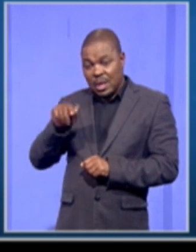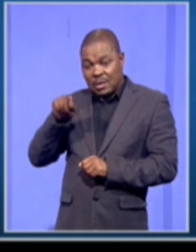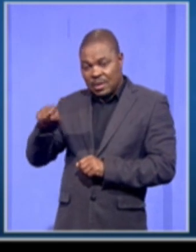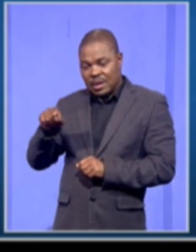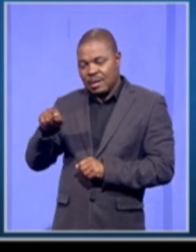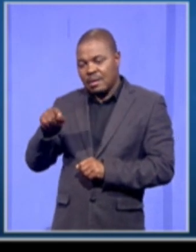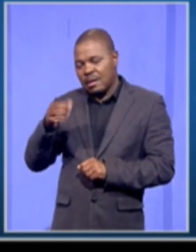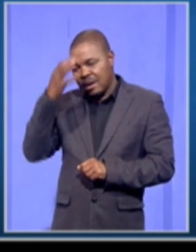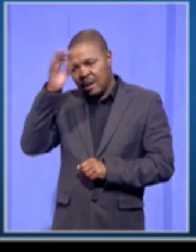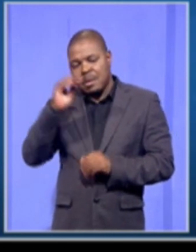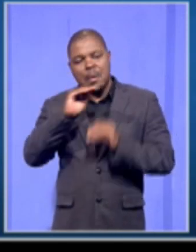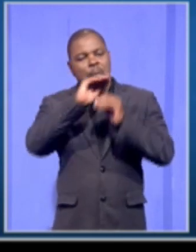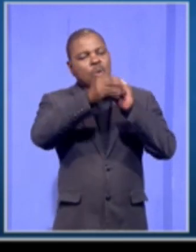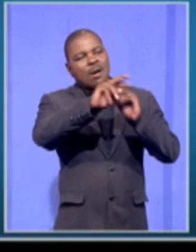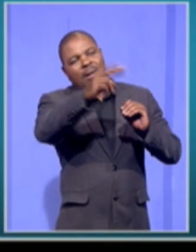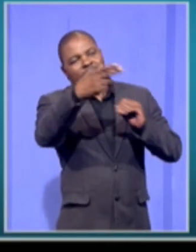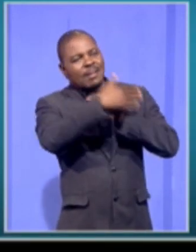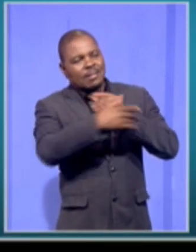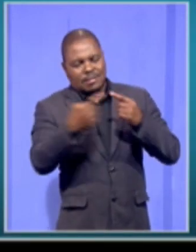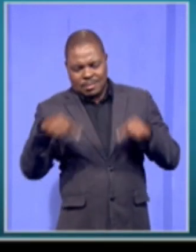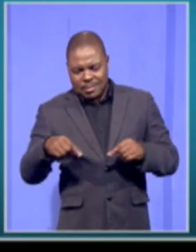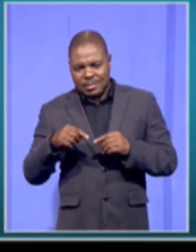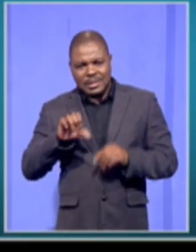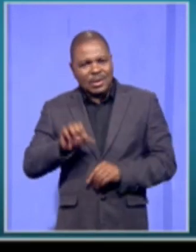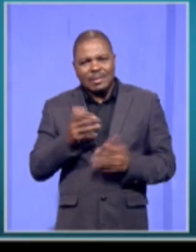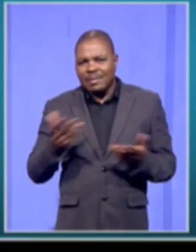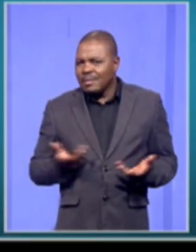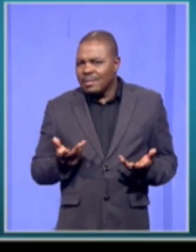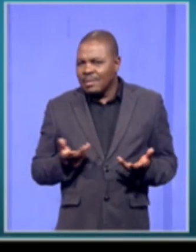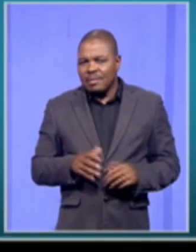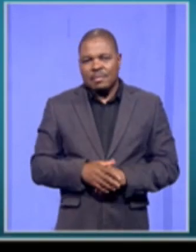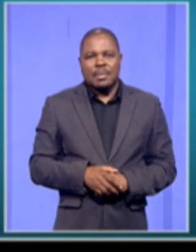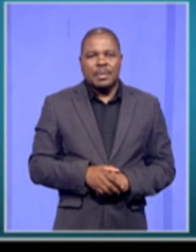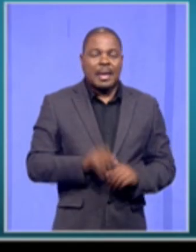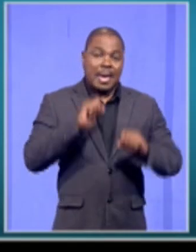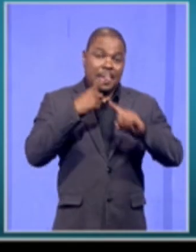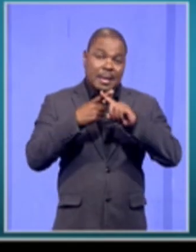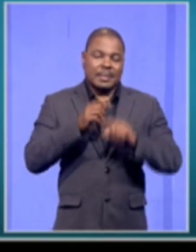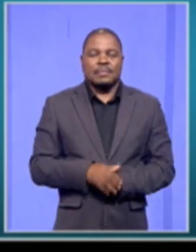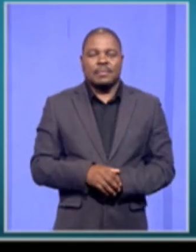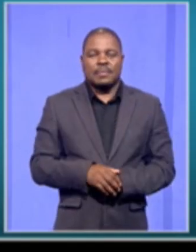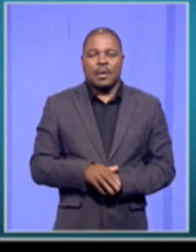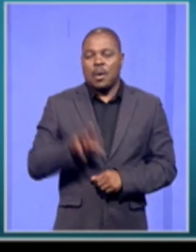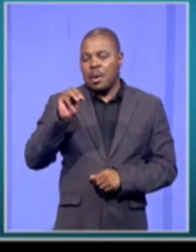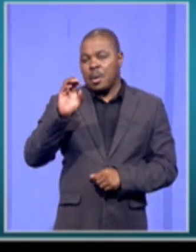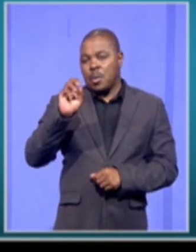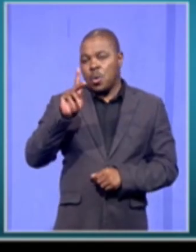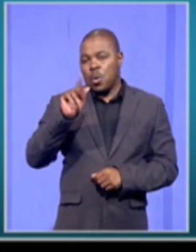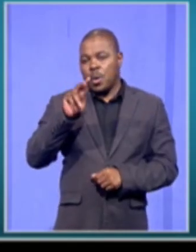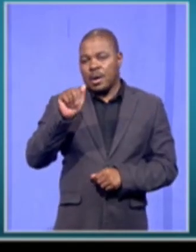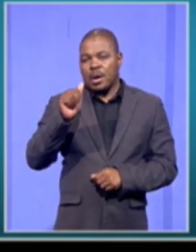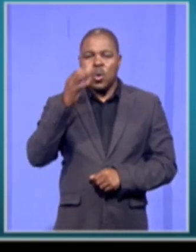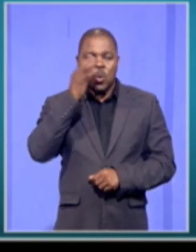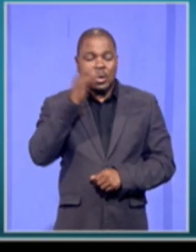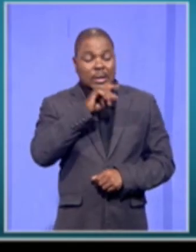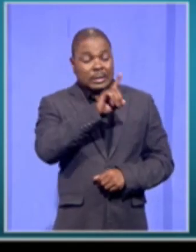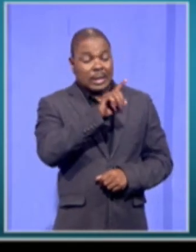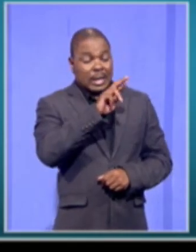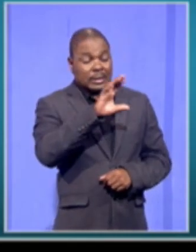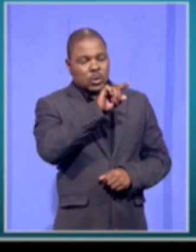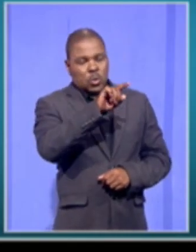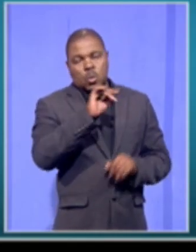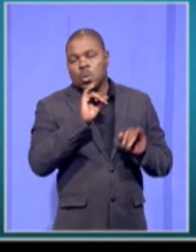ntle go feta naga ya borena. Letlakaleng la X le gona Mpho Mokoena o re seemo sa ka DRC se kuša bohloko, maloko